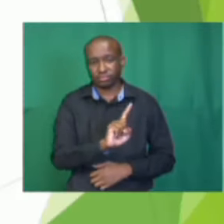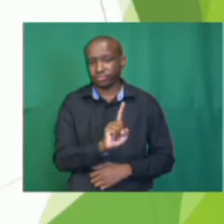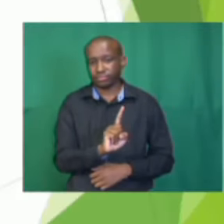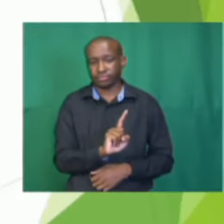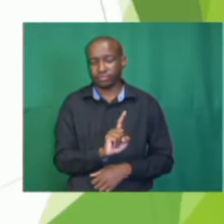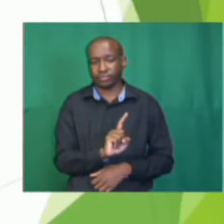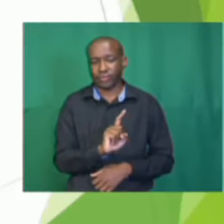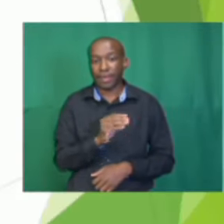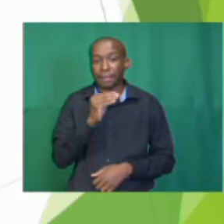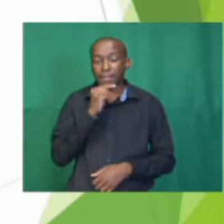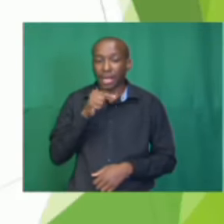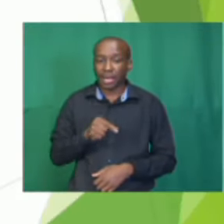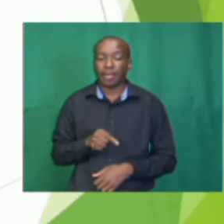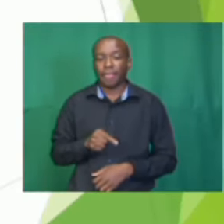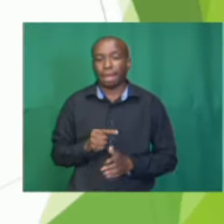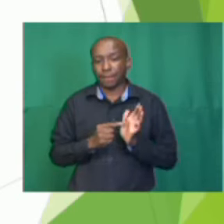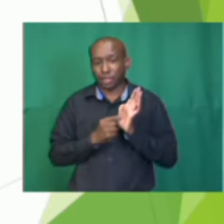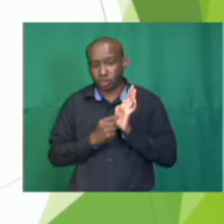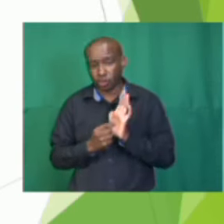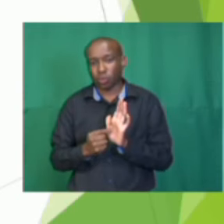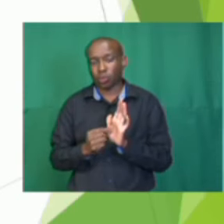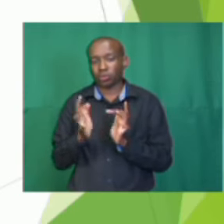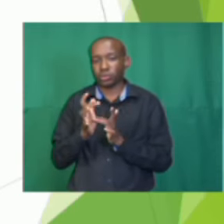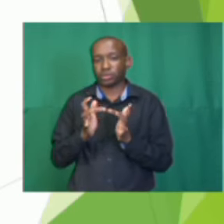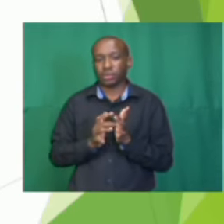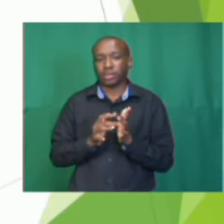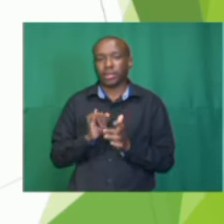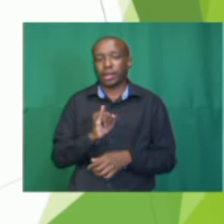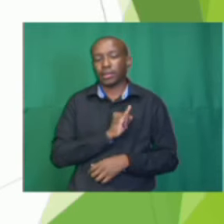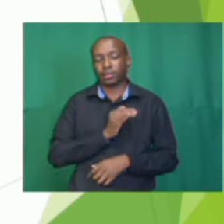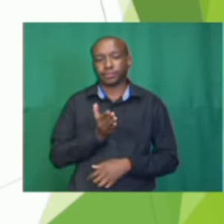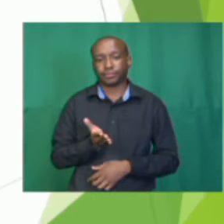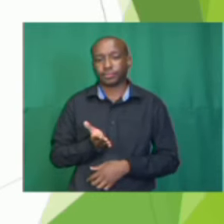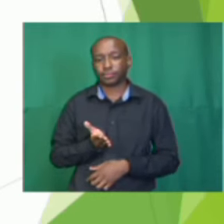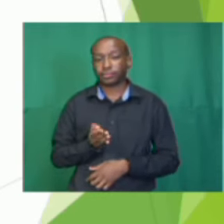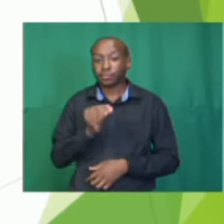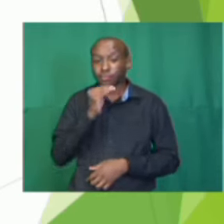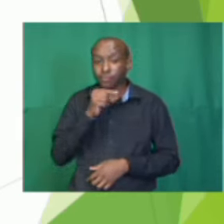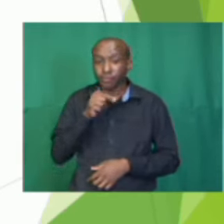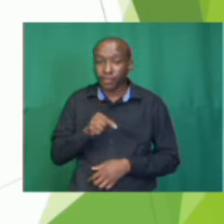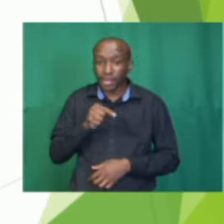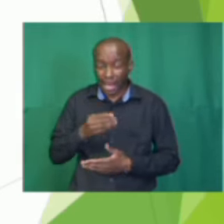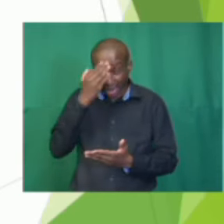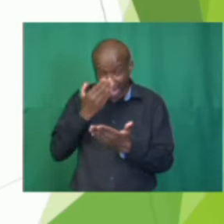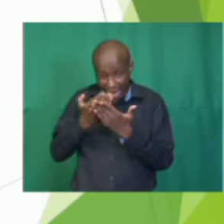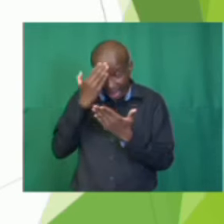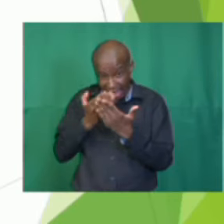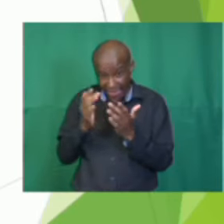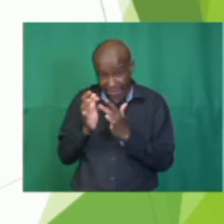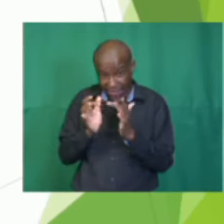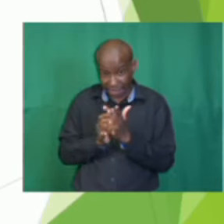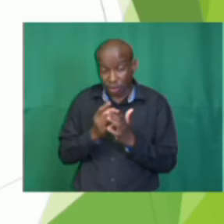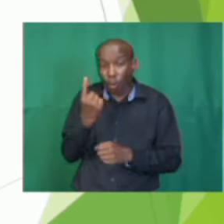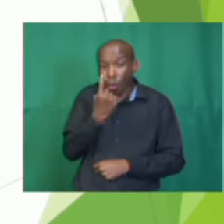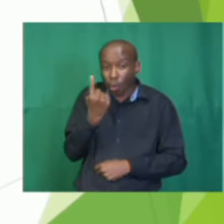a revelation of Jesus's identity. This is where we learn who Jesus is. He